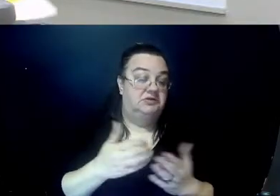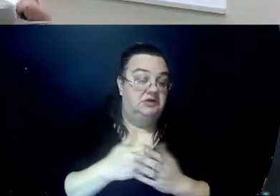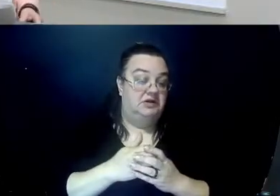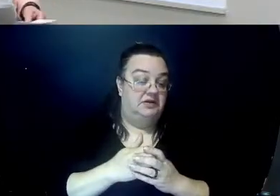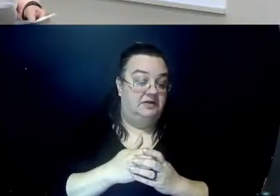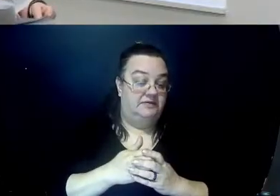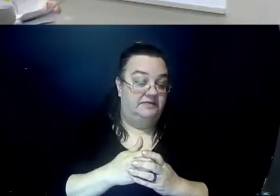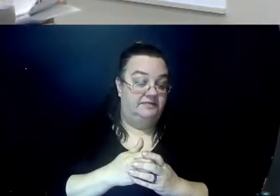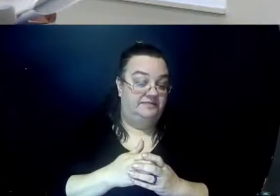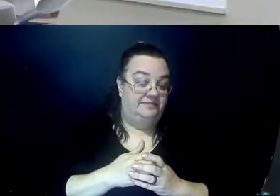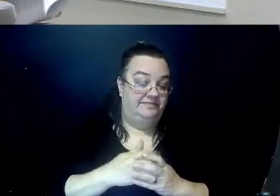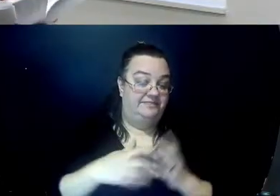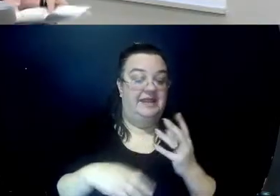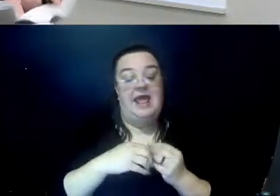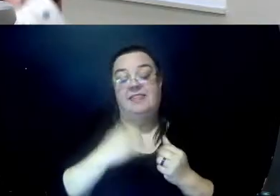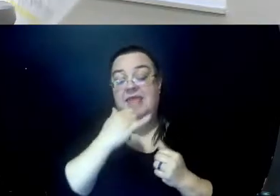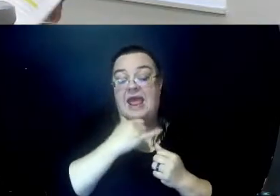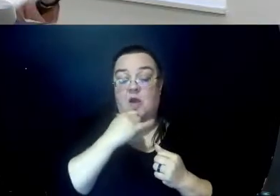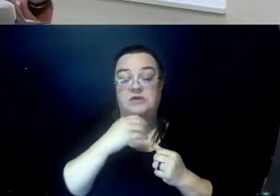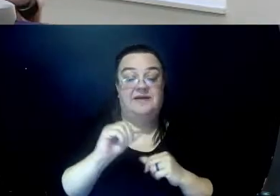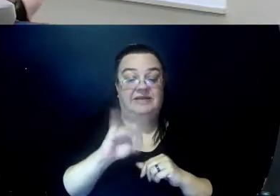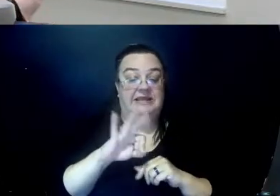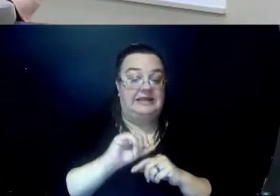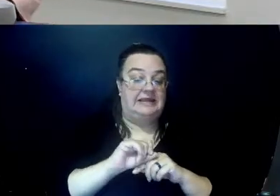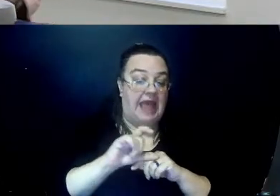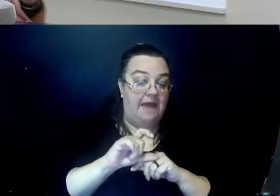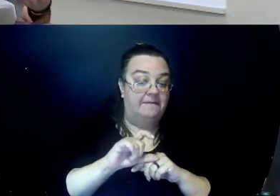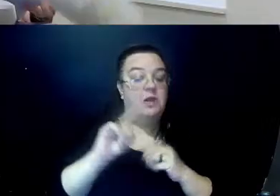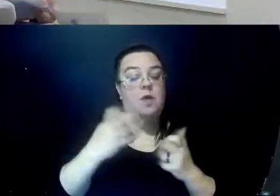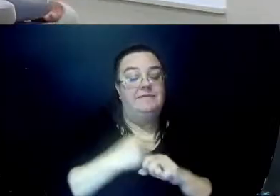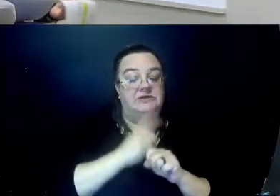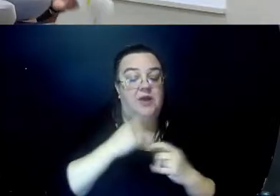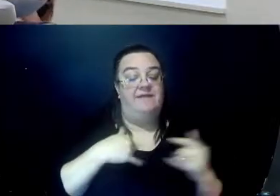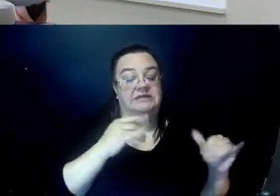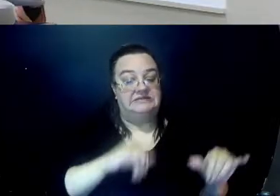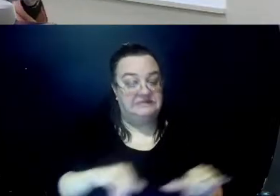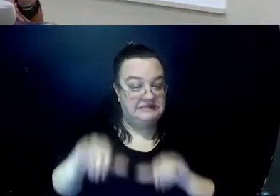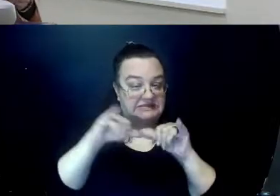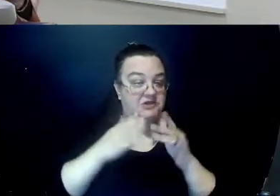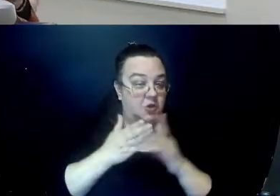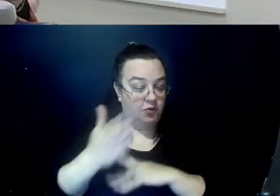of capitalization, just to have consistency throughout. The other thing